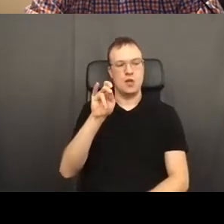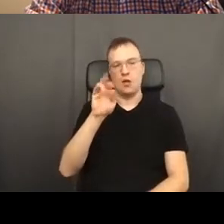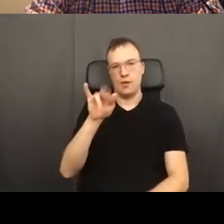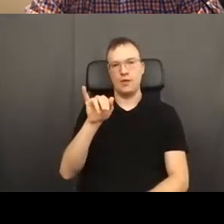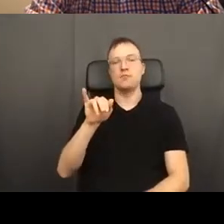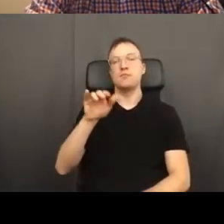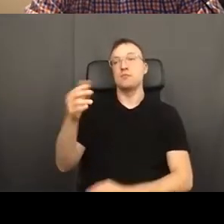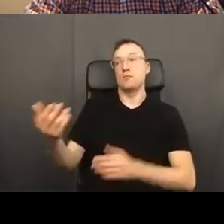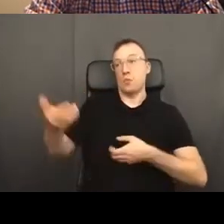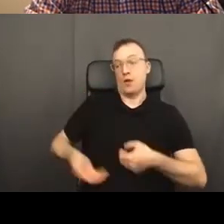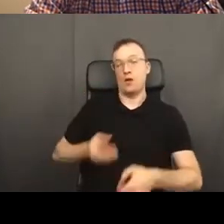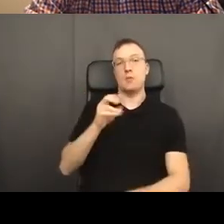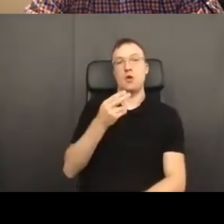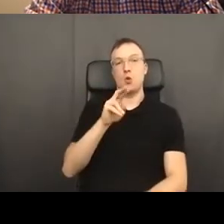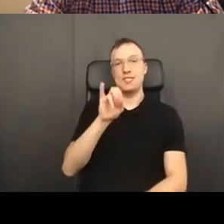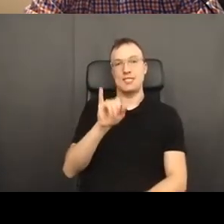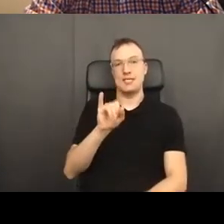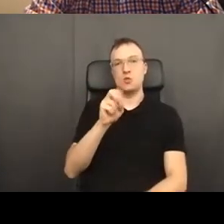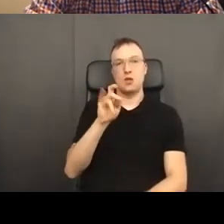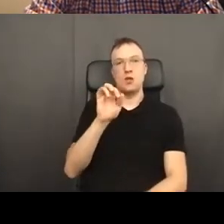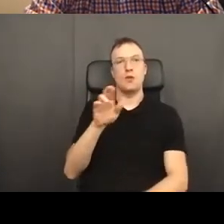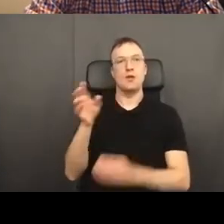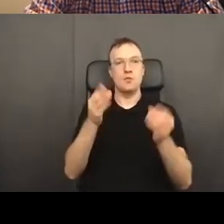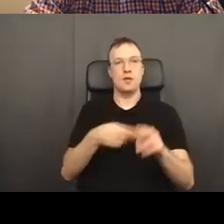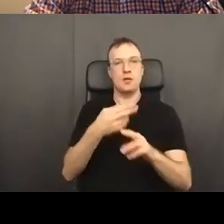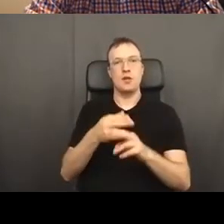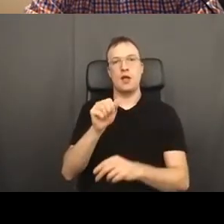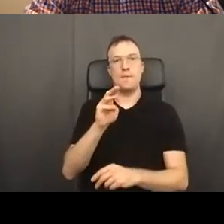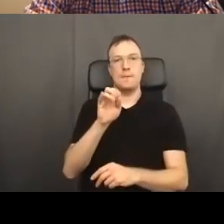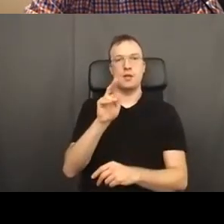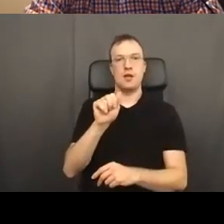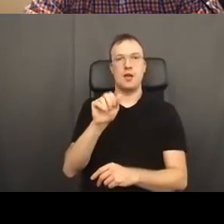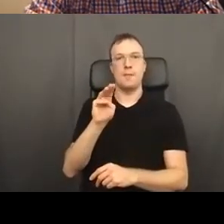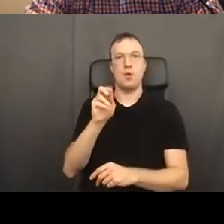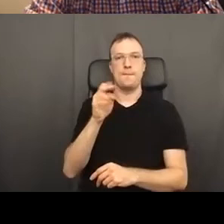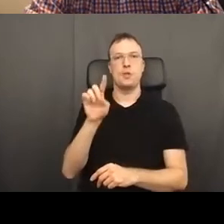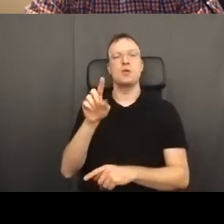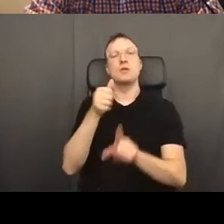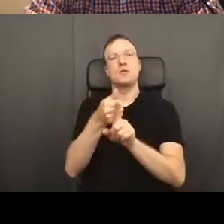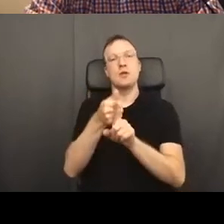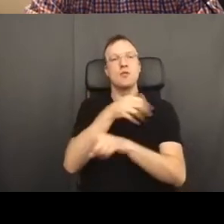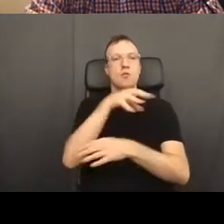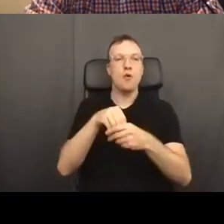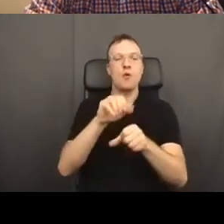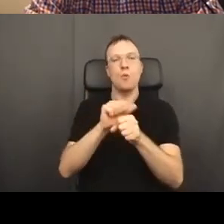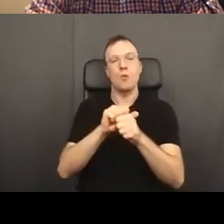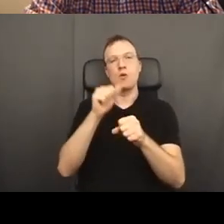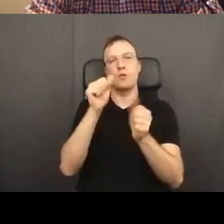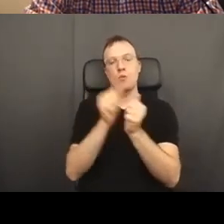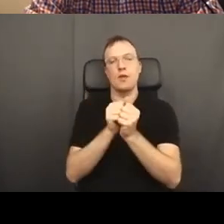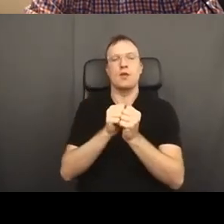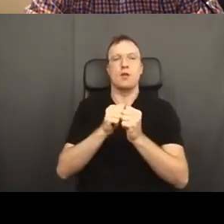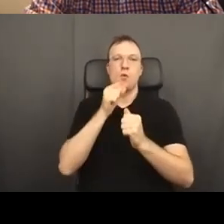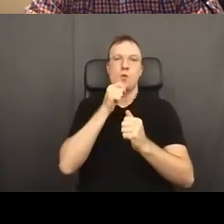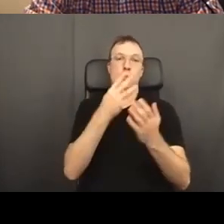Hiroshi. Our moderator tonight is Amina Mohamed, who works with the Prisoners with HIV/AIDS Support Action Network.